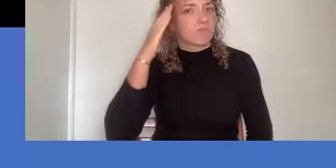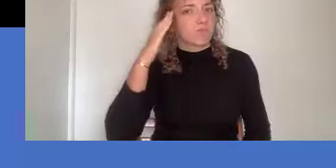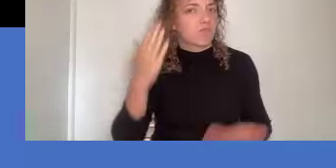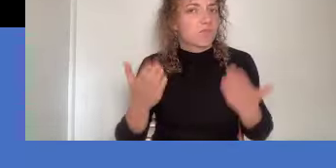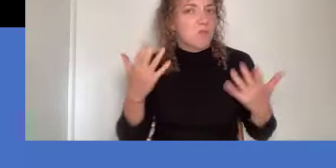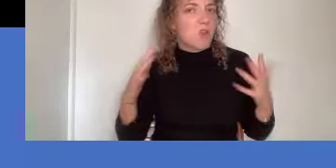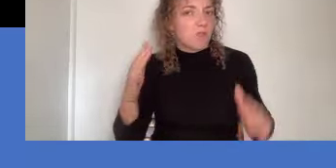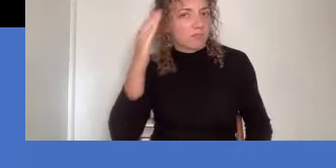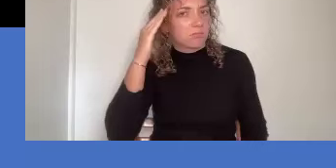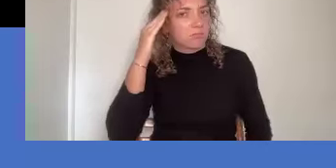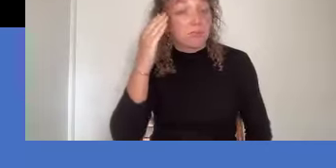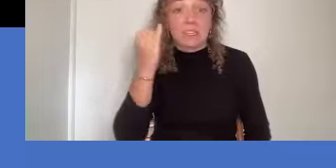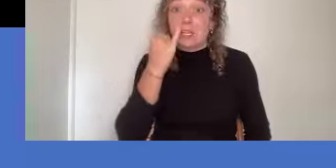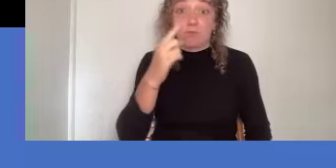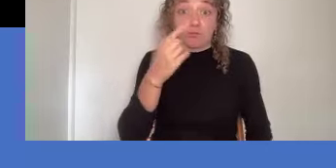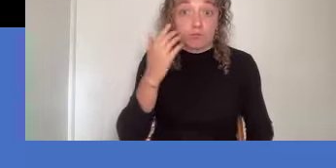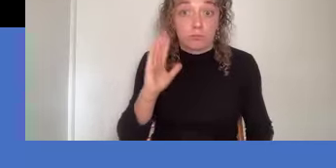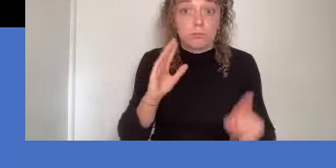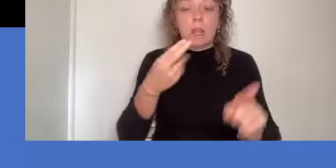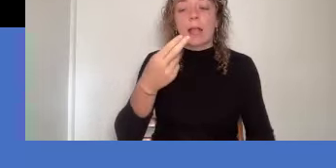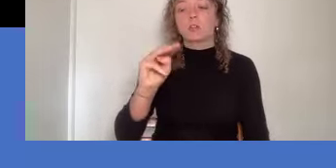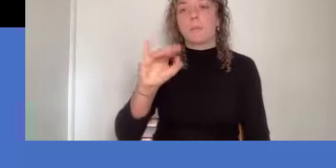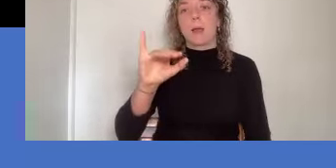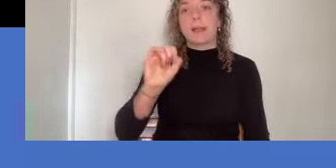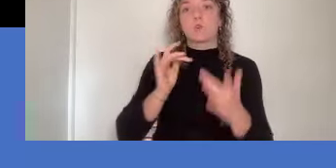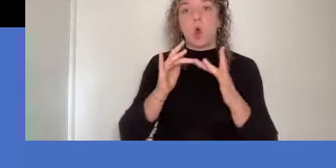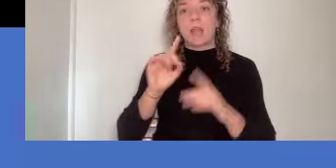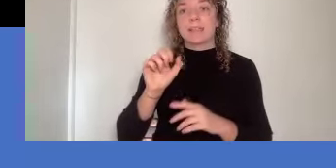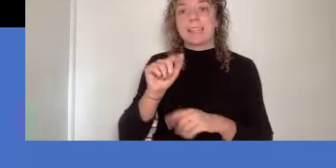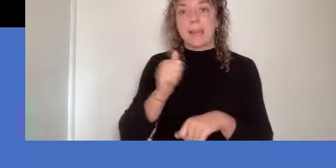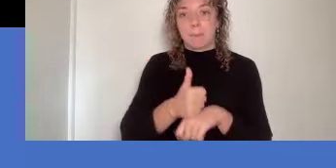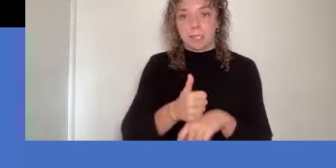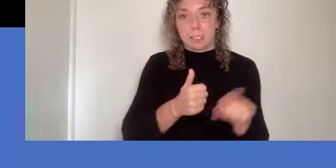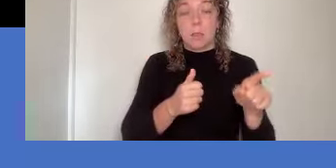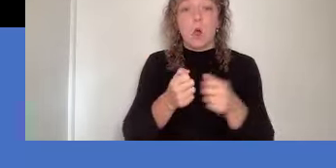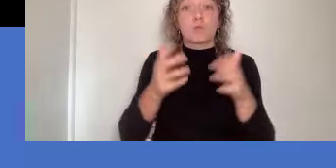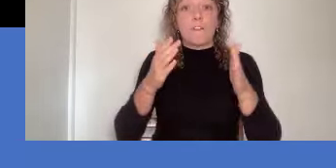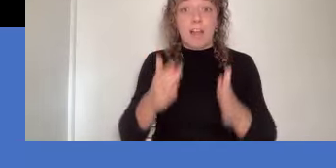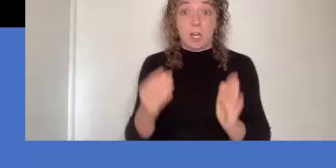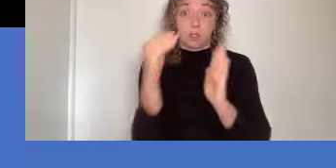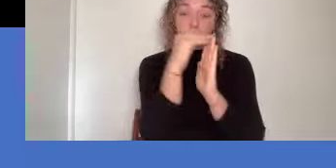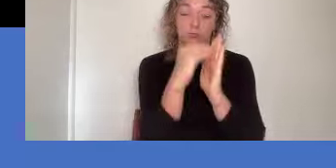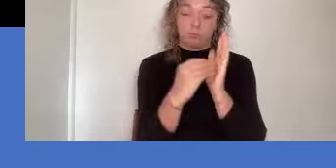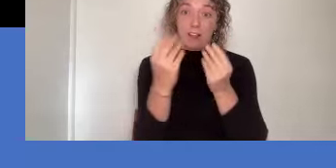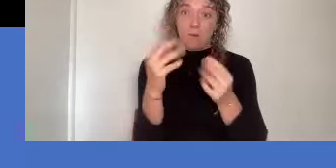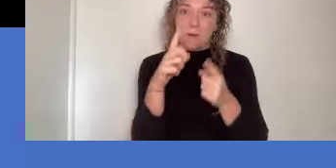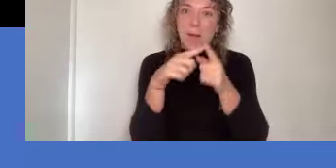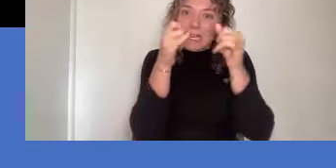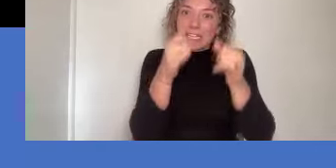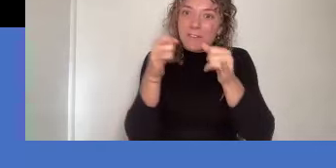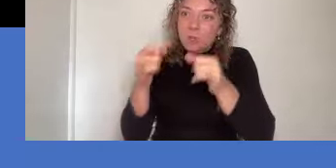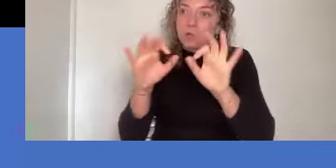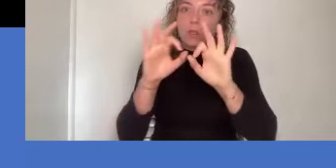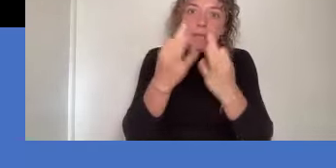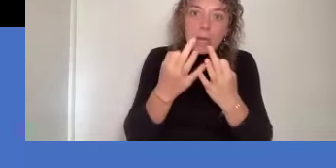already. But if you aren't, HMIS is an online database where providers put information about individuals and